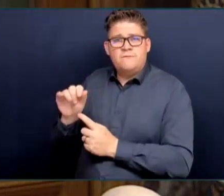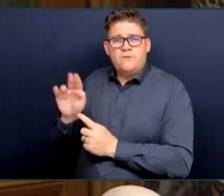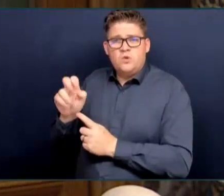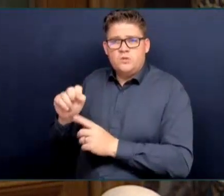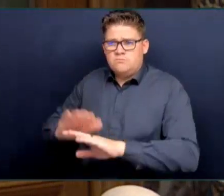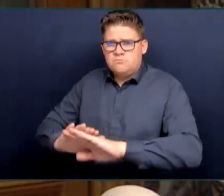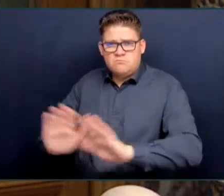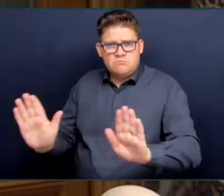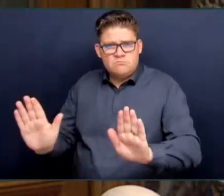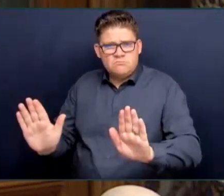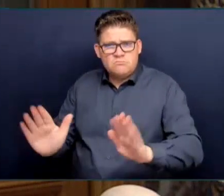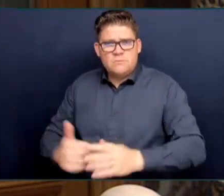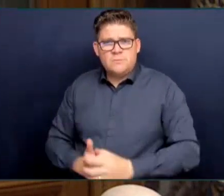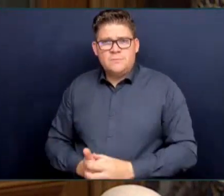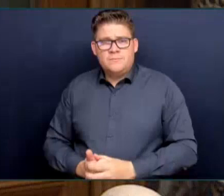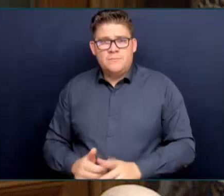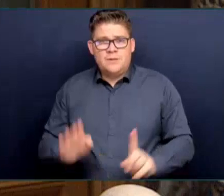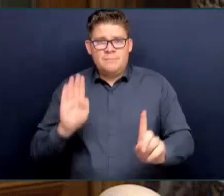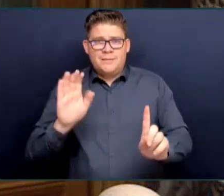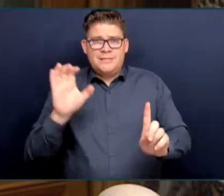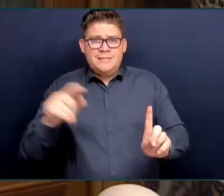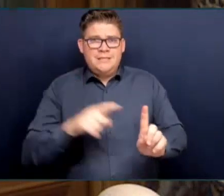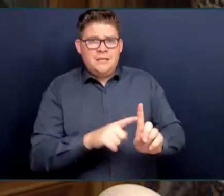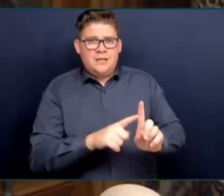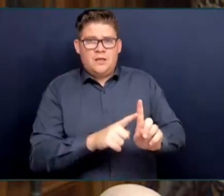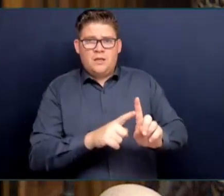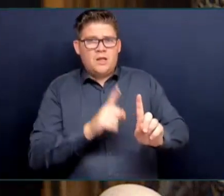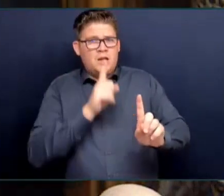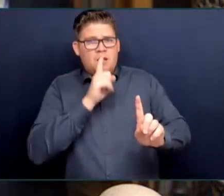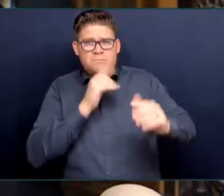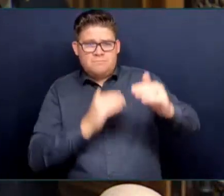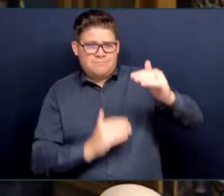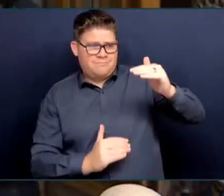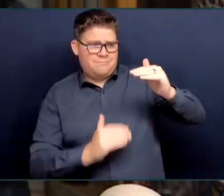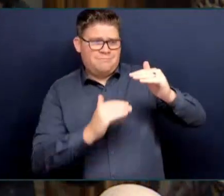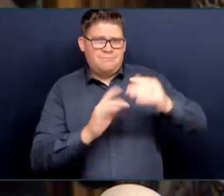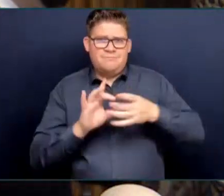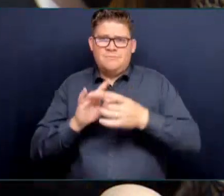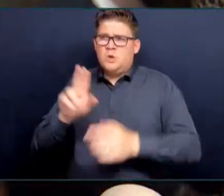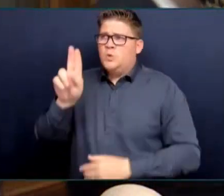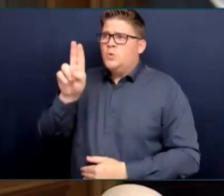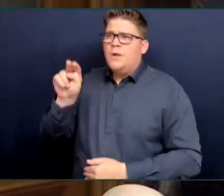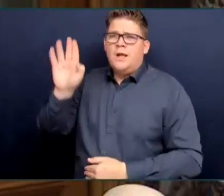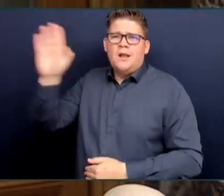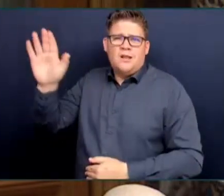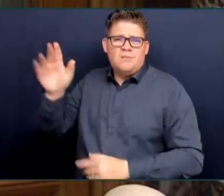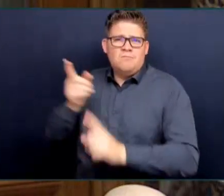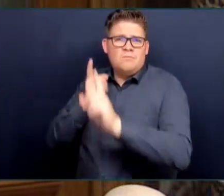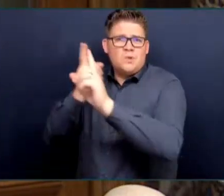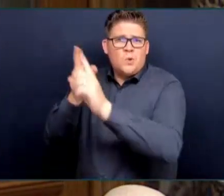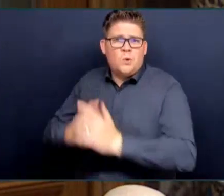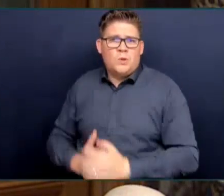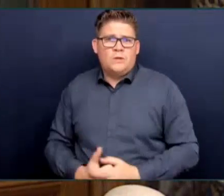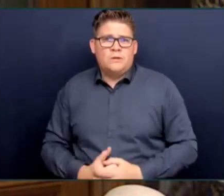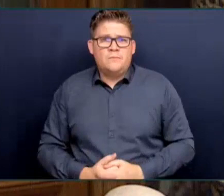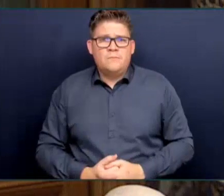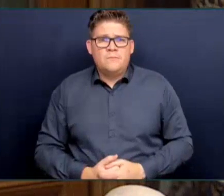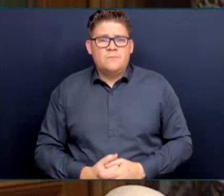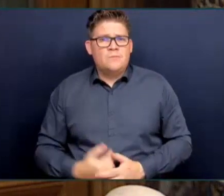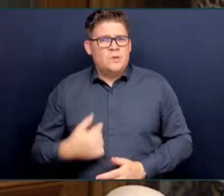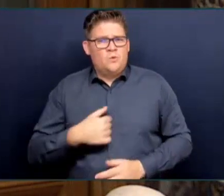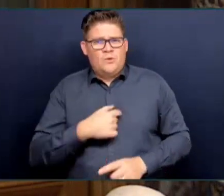stated, quote, "We cannot continue to subsidize fossil fuels and expect clean energy to manifest